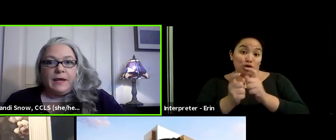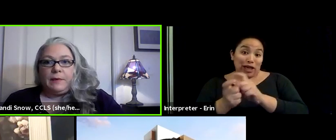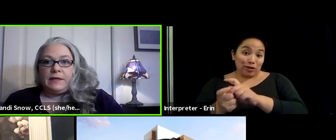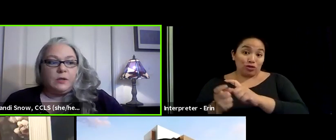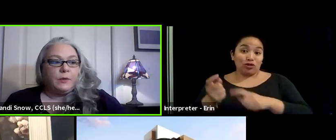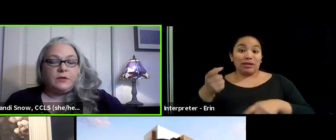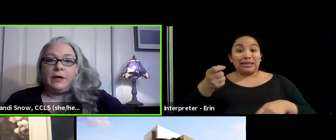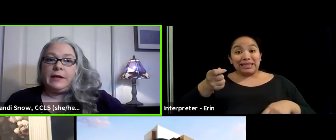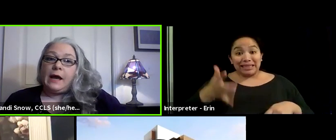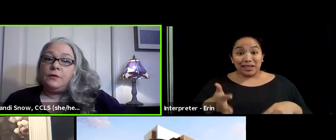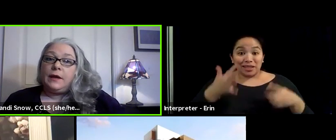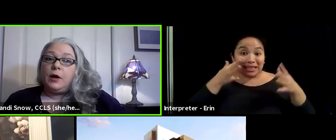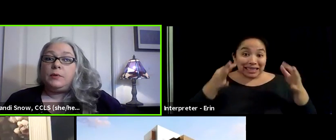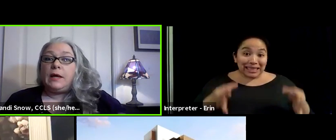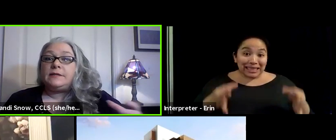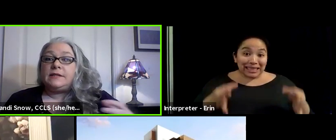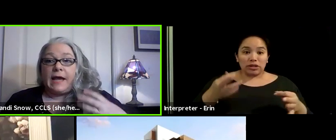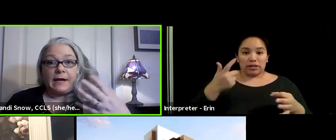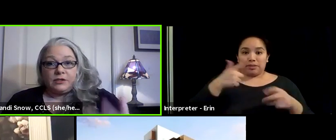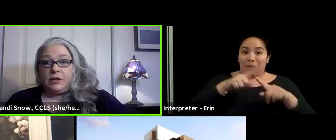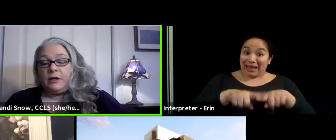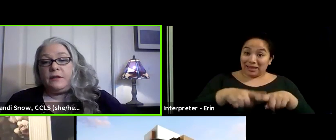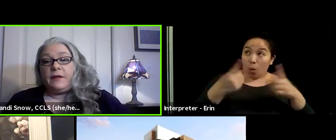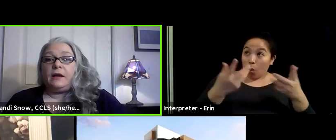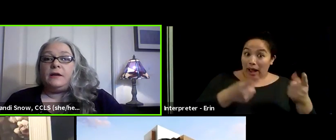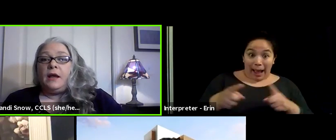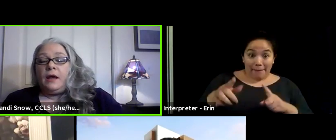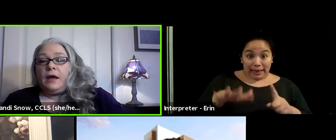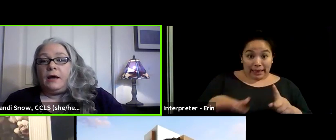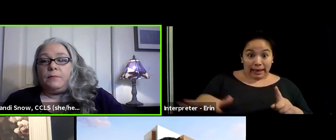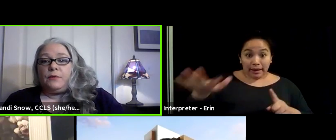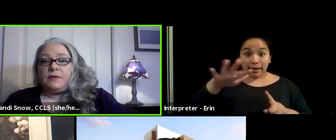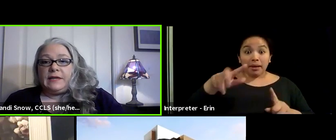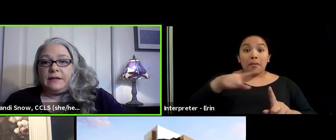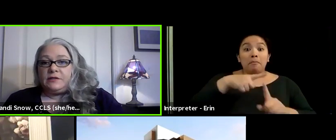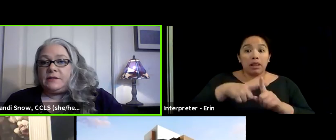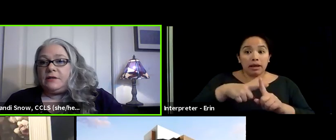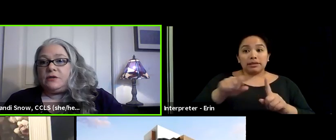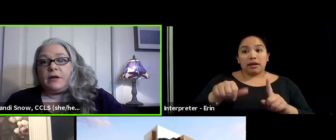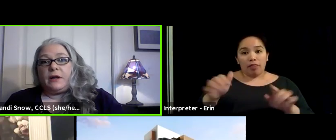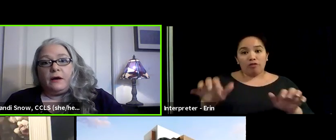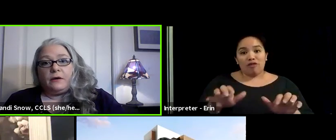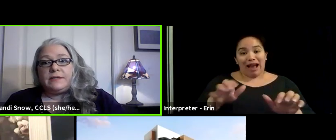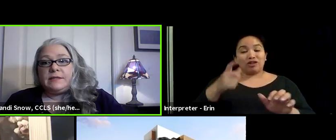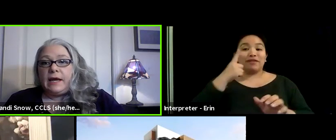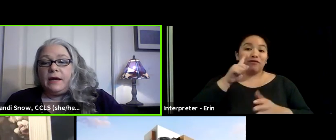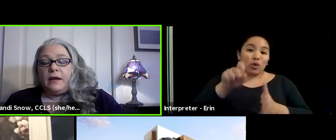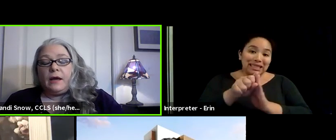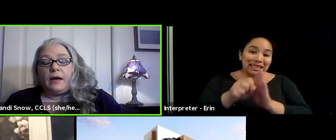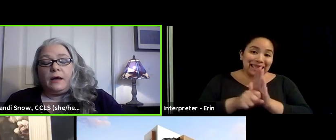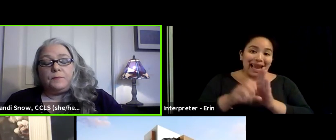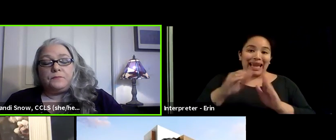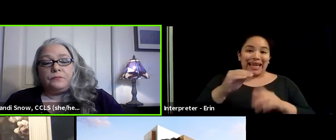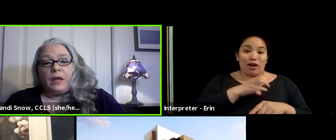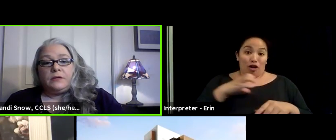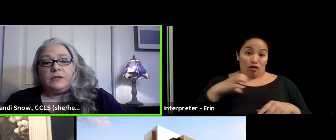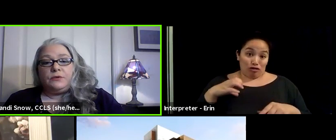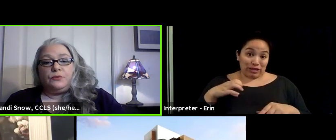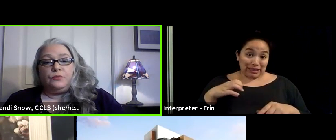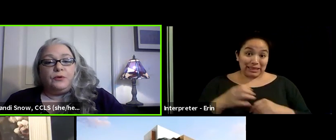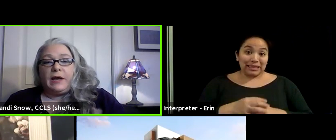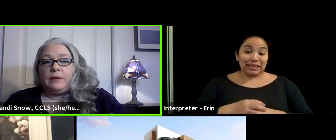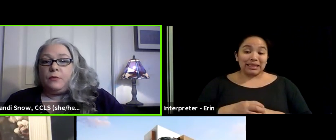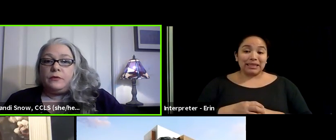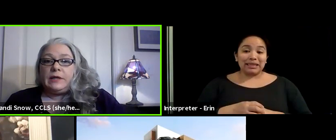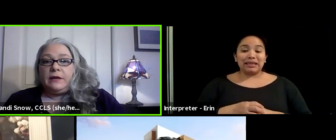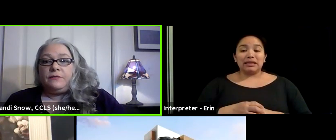judges make based on what's already out there, plus the action that both the state legislature and Congress take